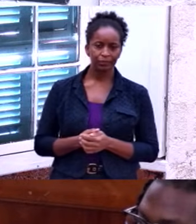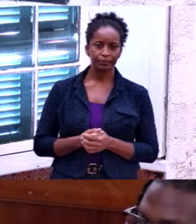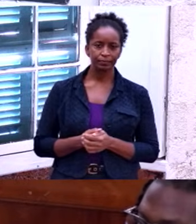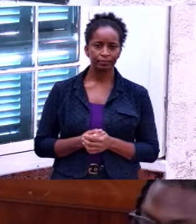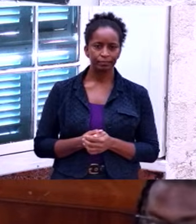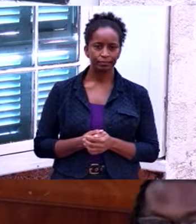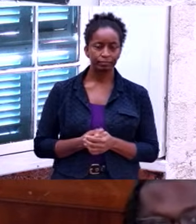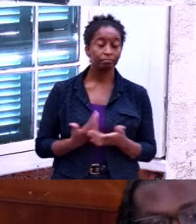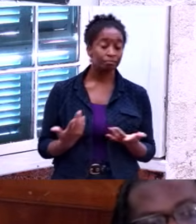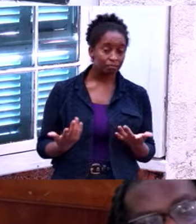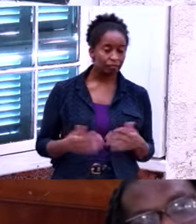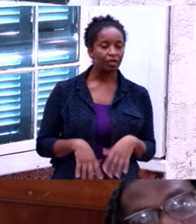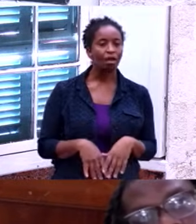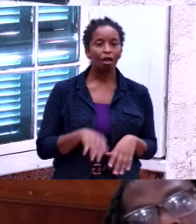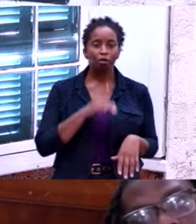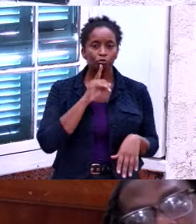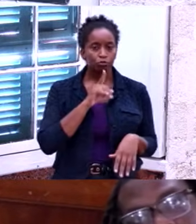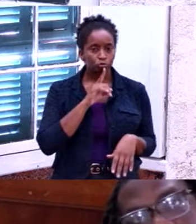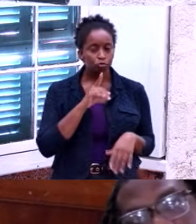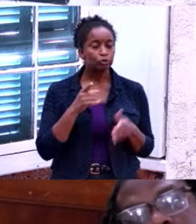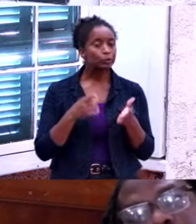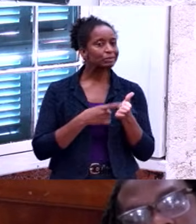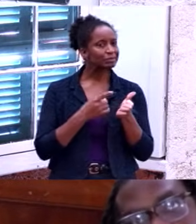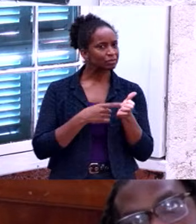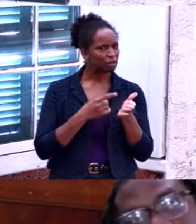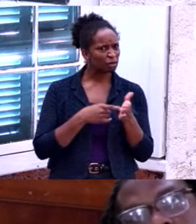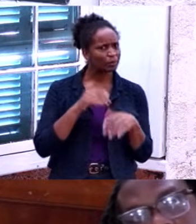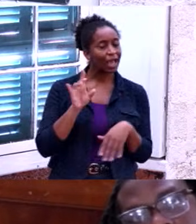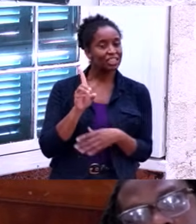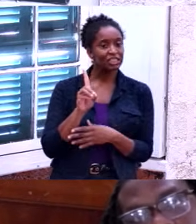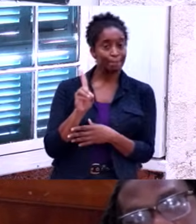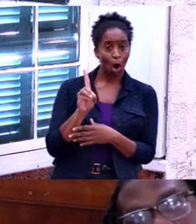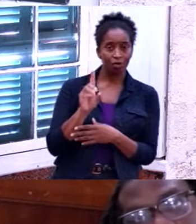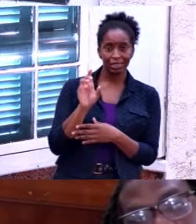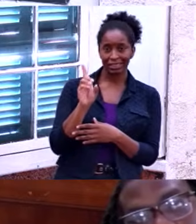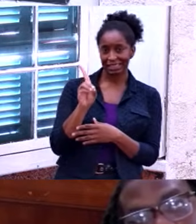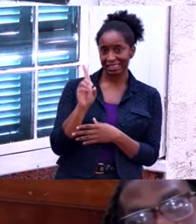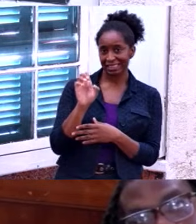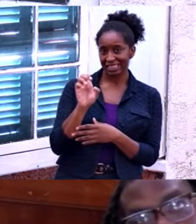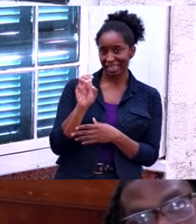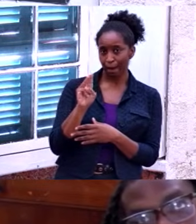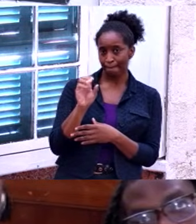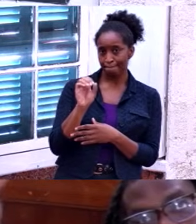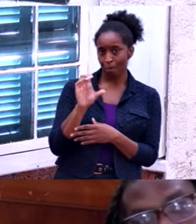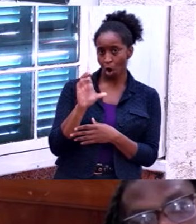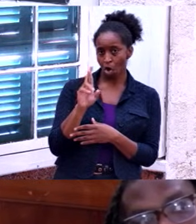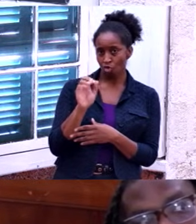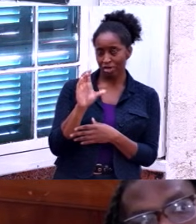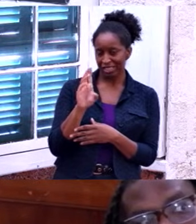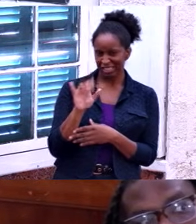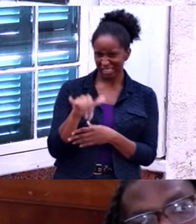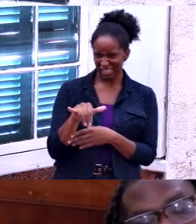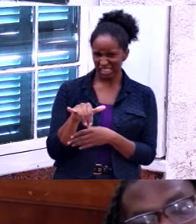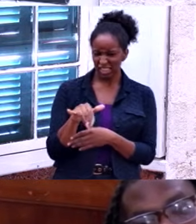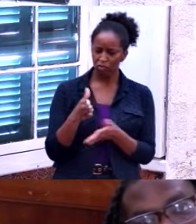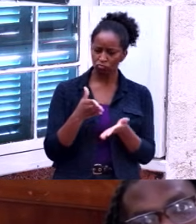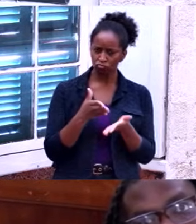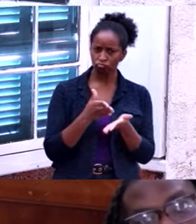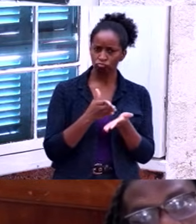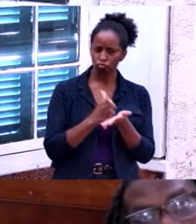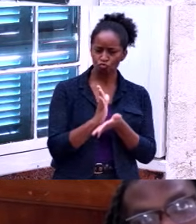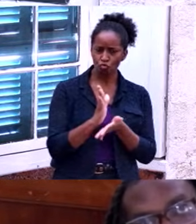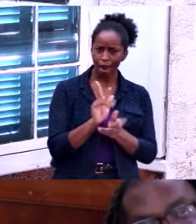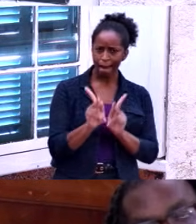changes are made to upgrade the status of your democracy. That is not the same thing as constitutional reform, which is a much